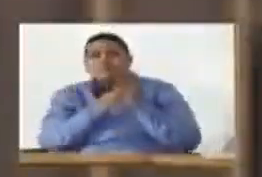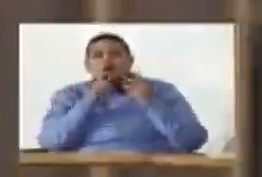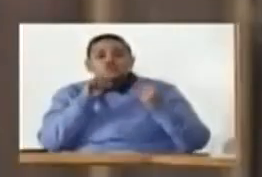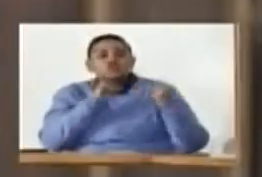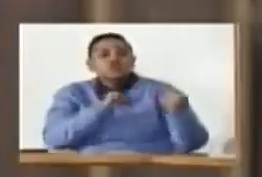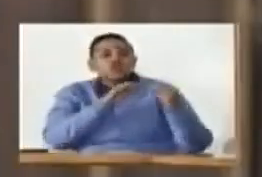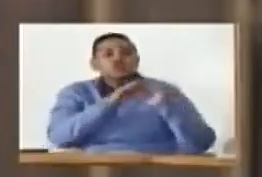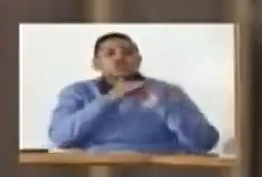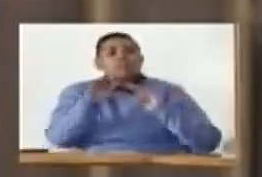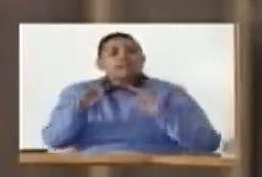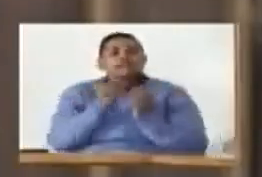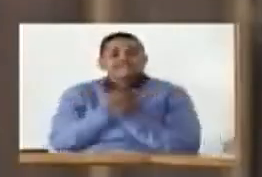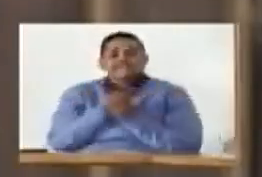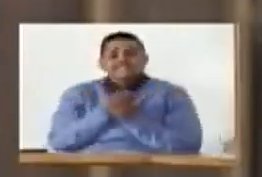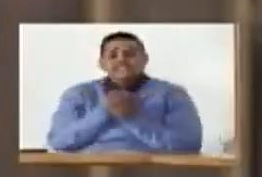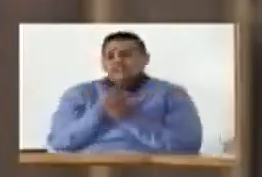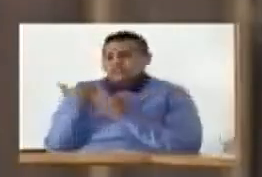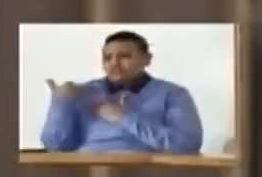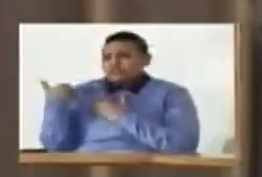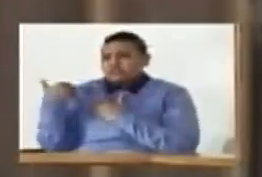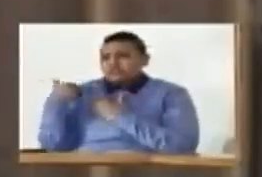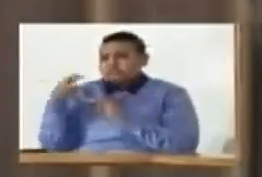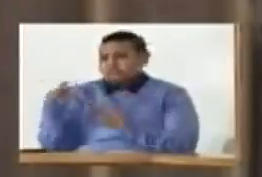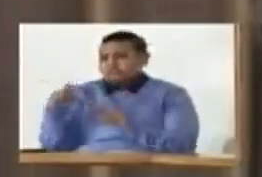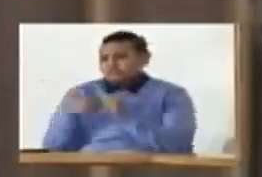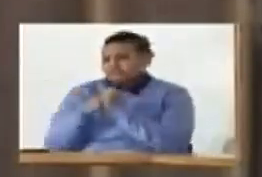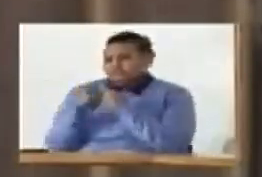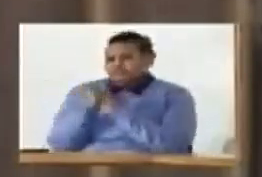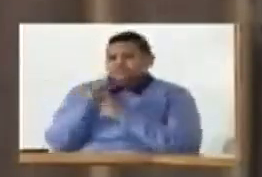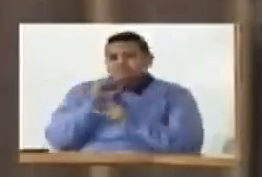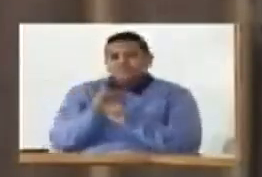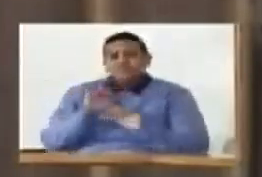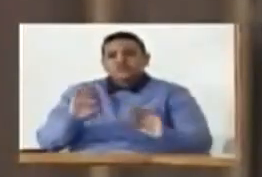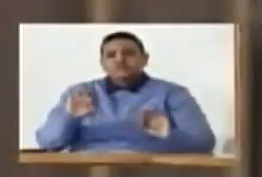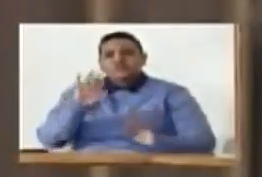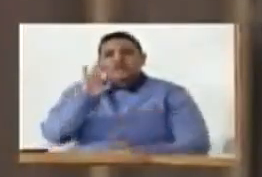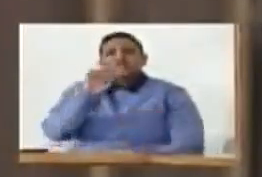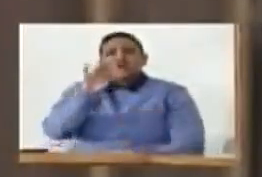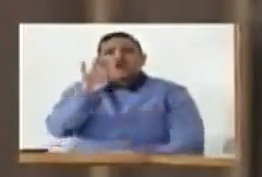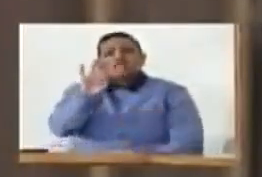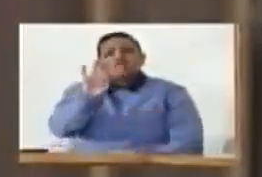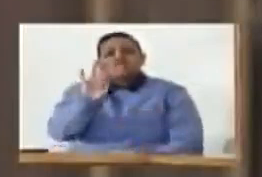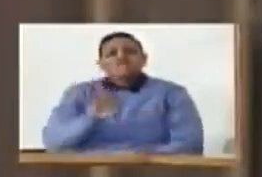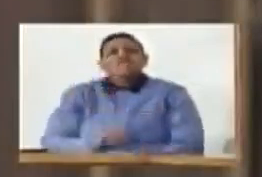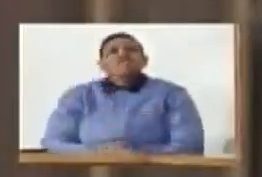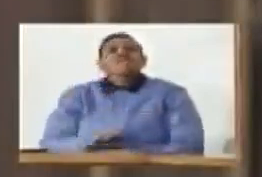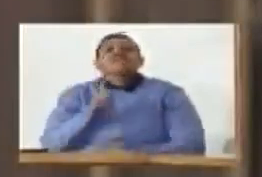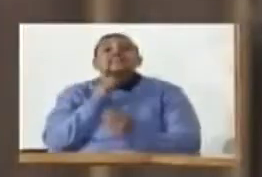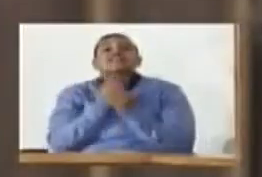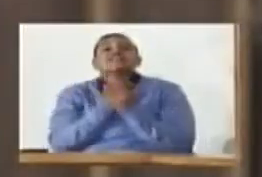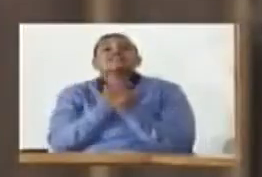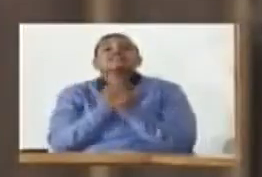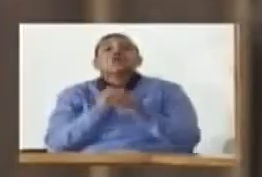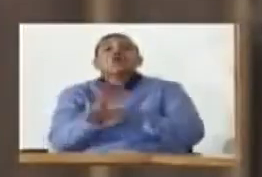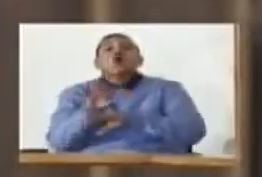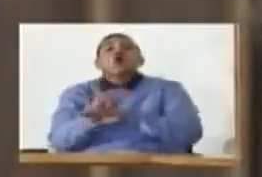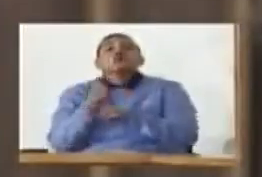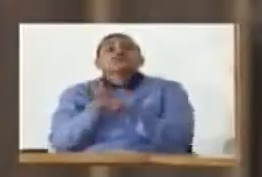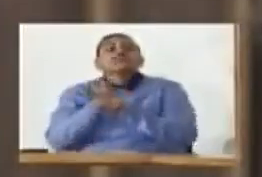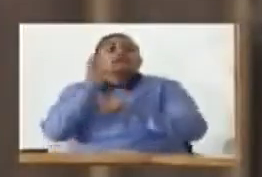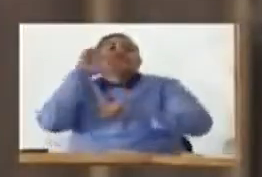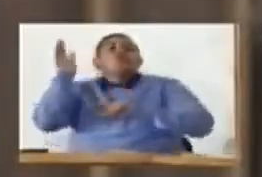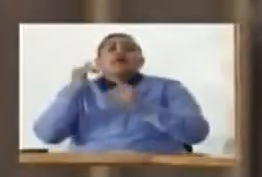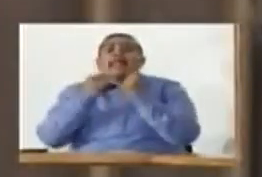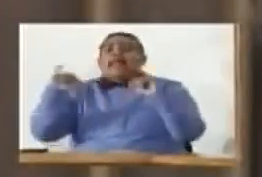strengthen Jamaica's fiscal responsibility framework, the FRF. The Fiscal Council will be